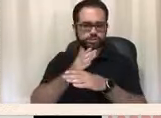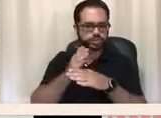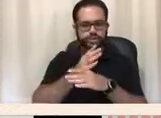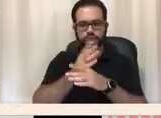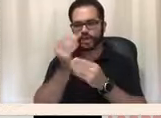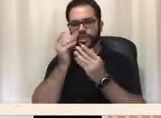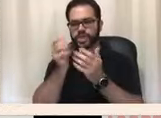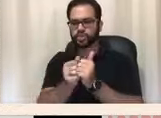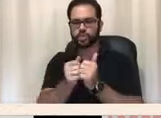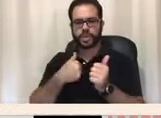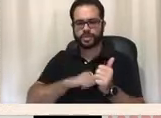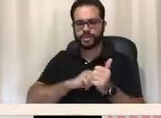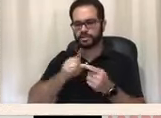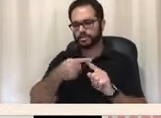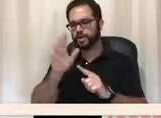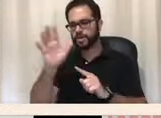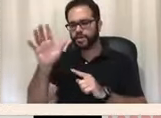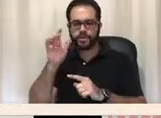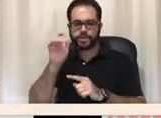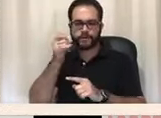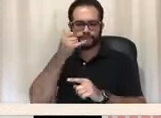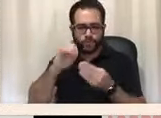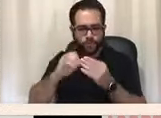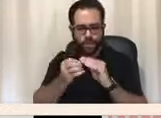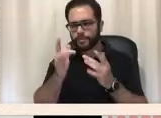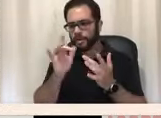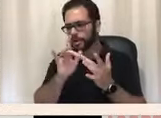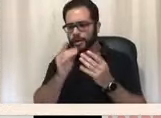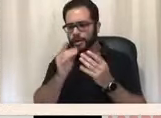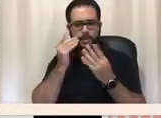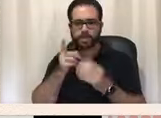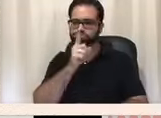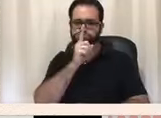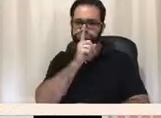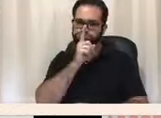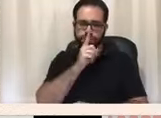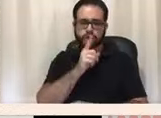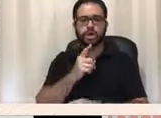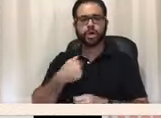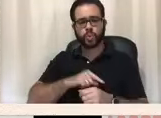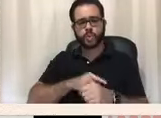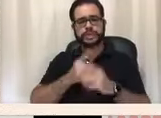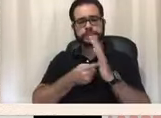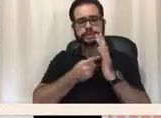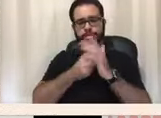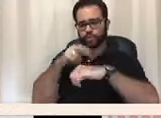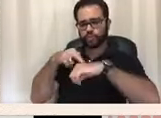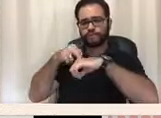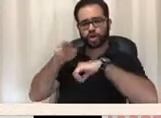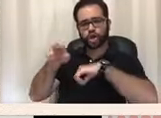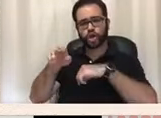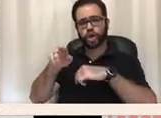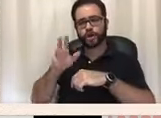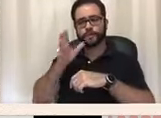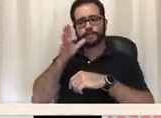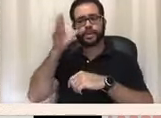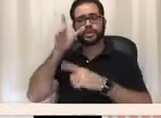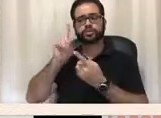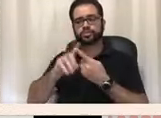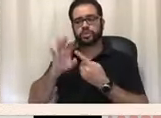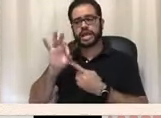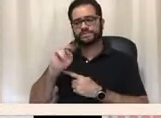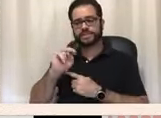as your contact info. And we do often refer parents to F&D if they need a little more assistance than what we